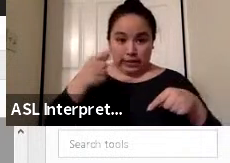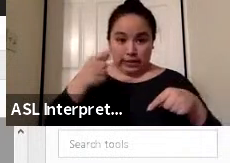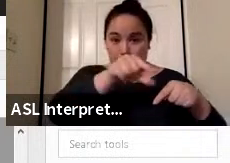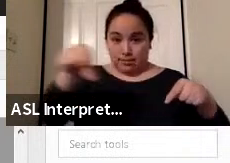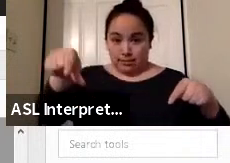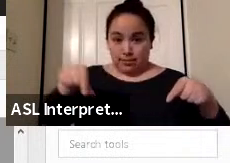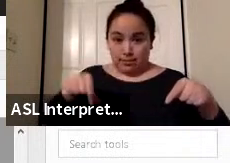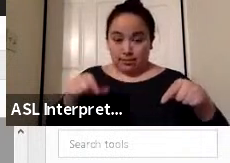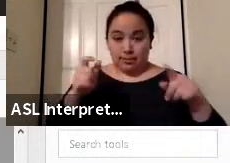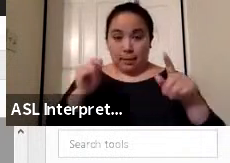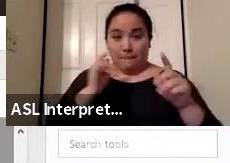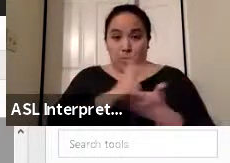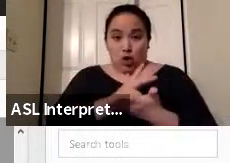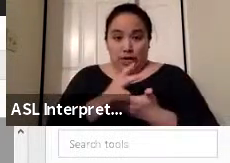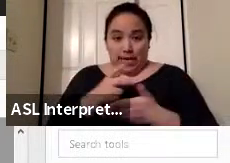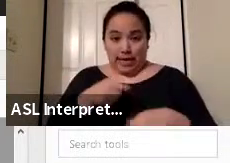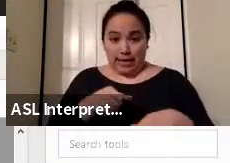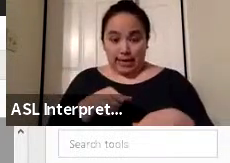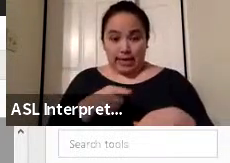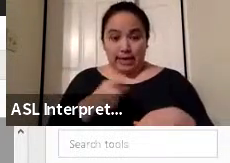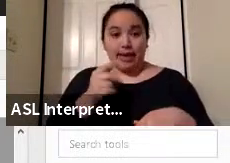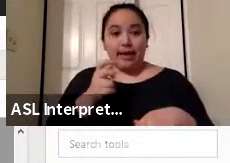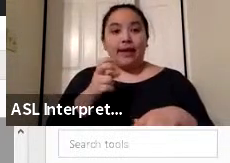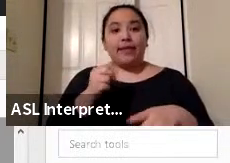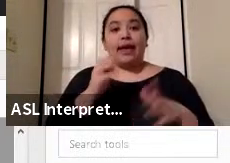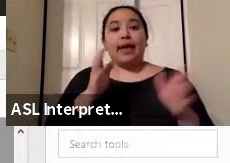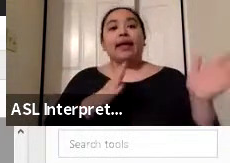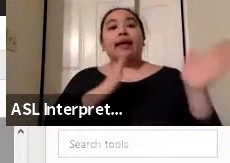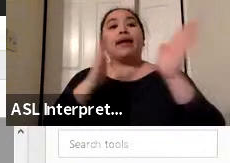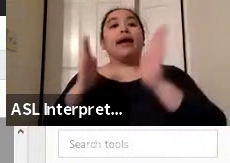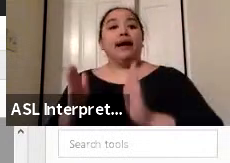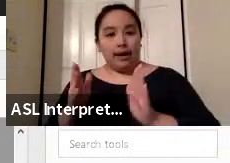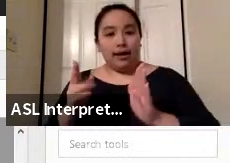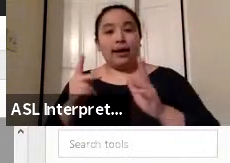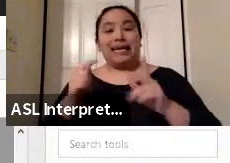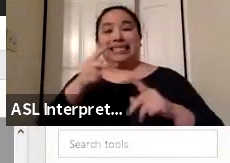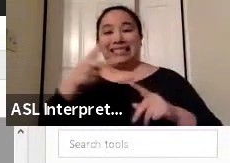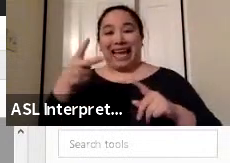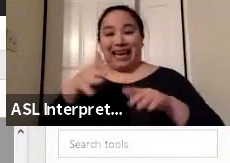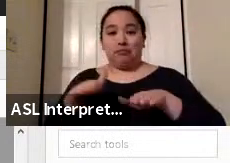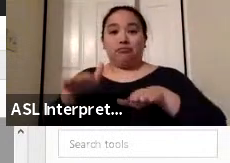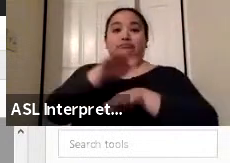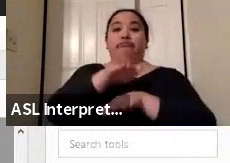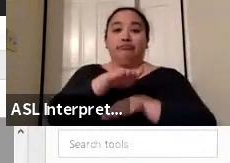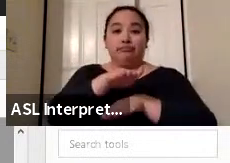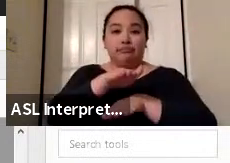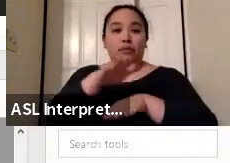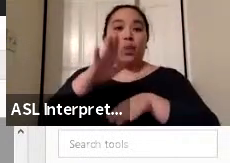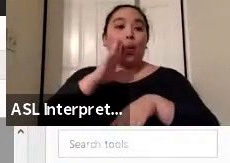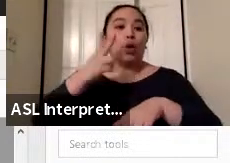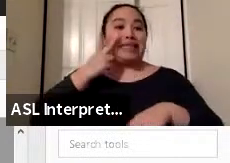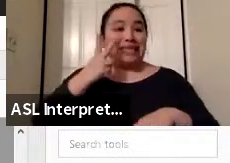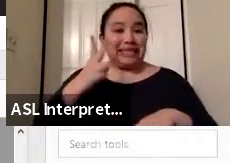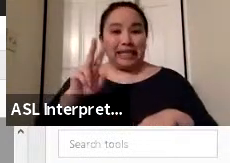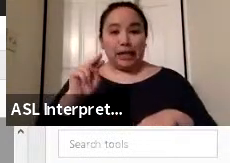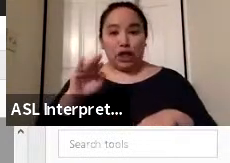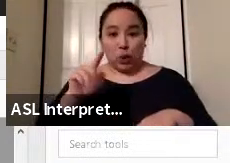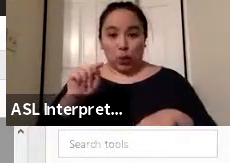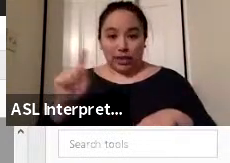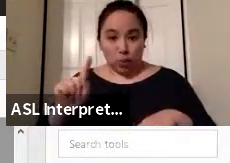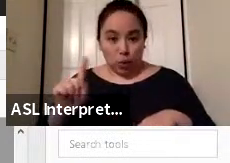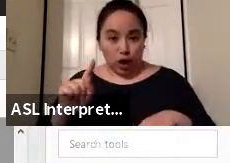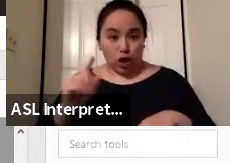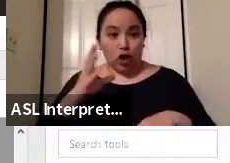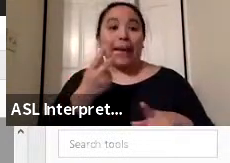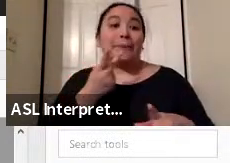And the next slide shows the sort of the second layer, if you will. And you'll see where the units are there. And again, the